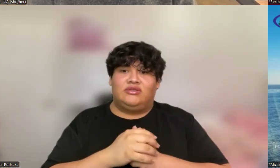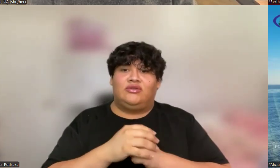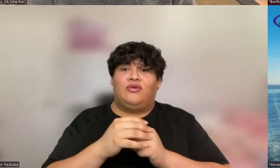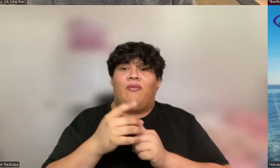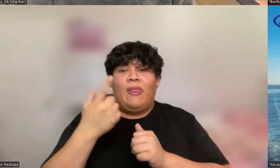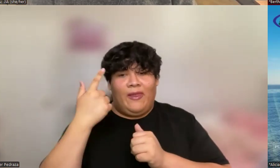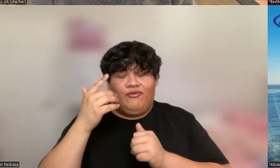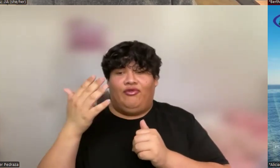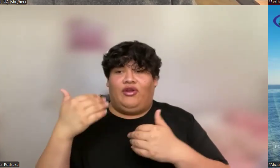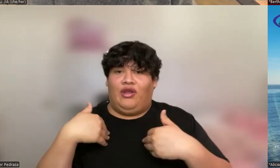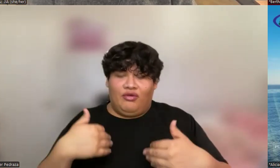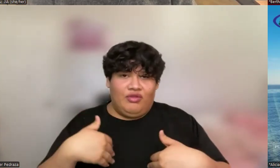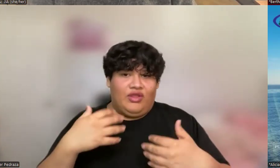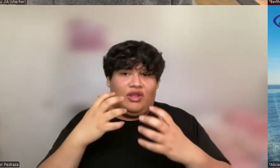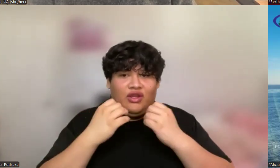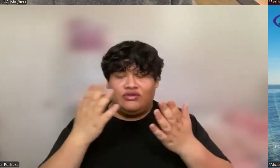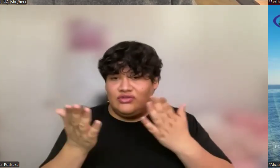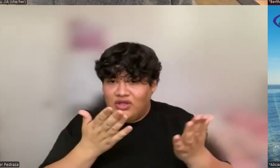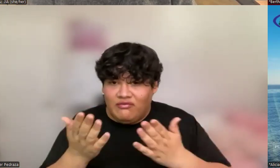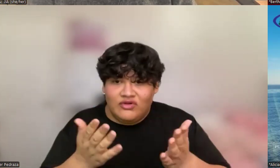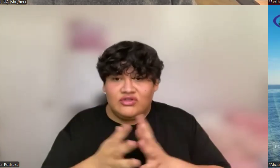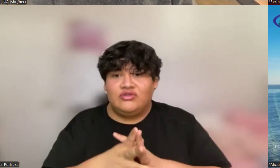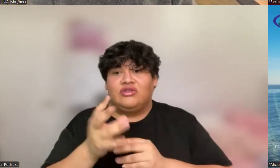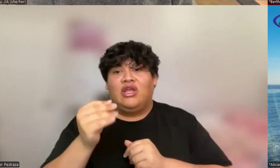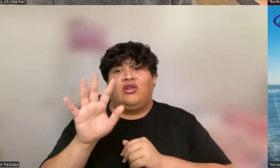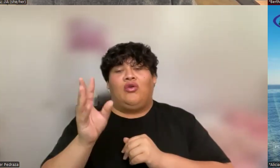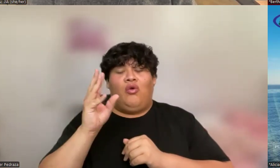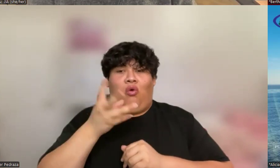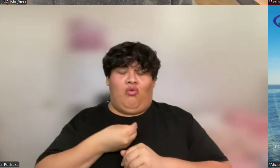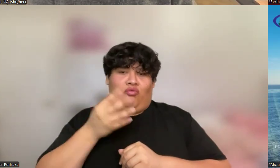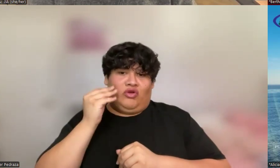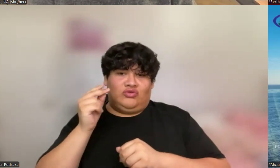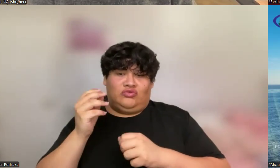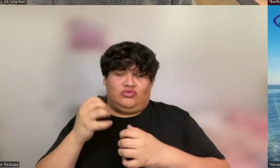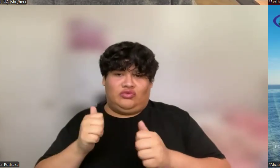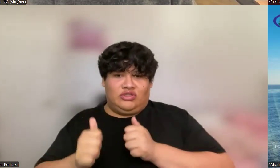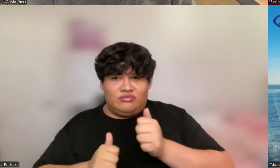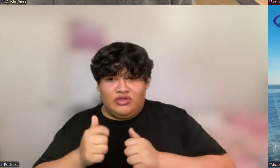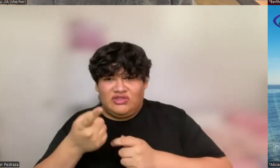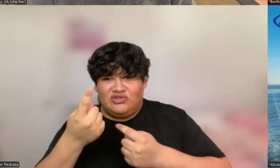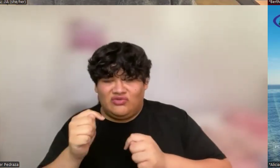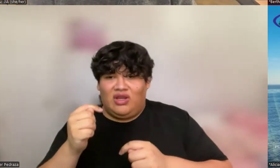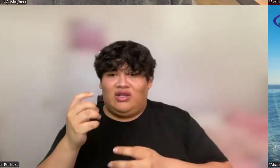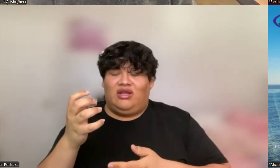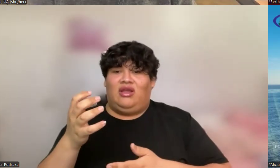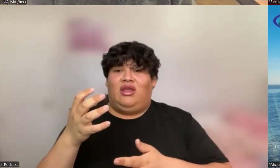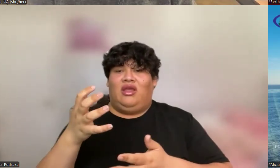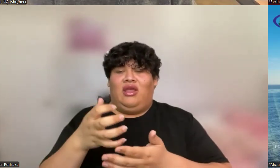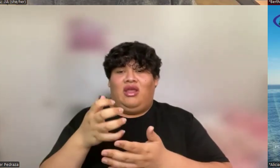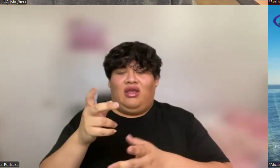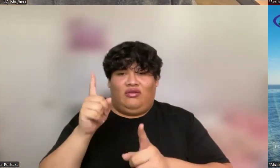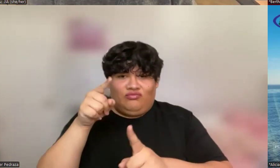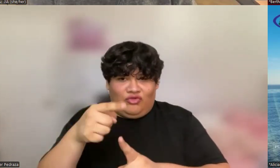health care services. And just my own personal experience trying to access behavioral health care services